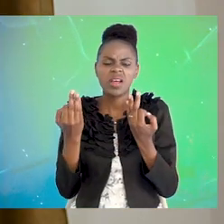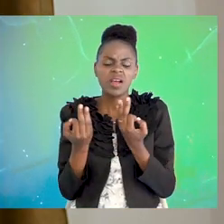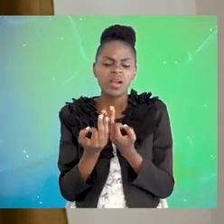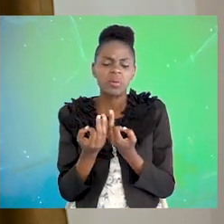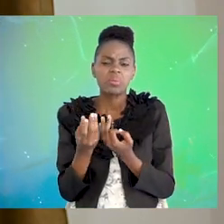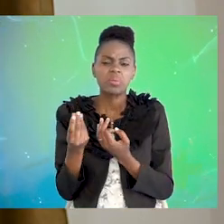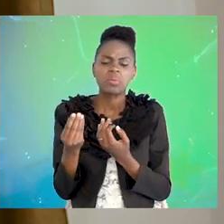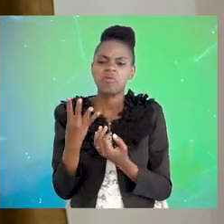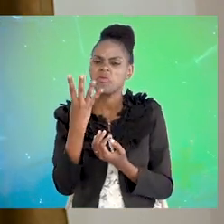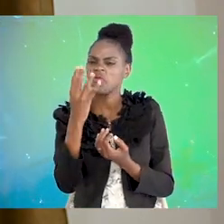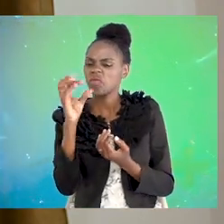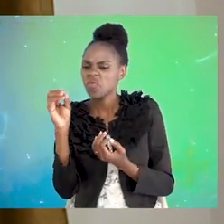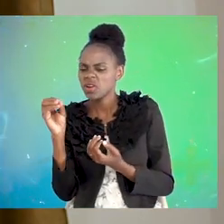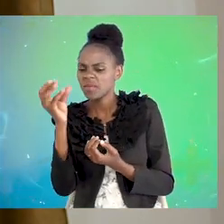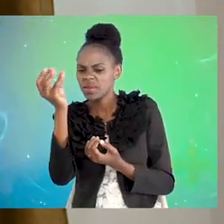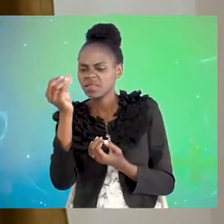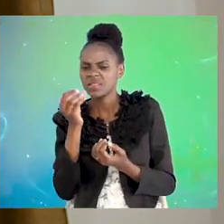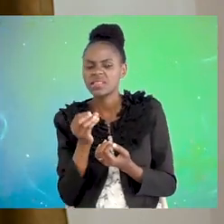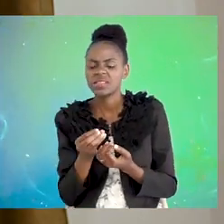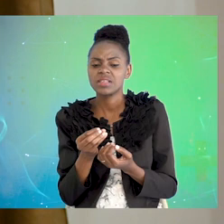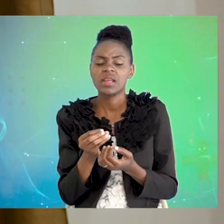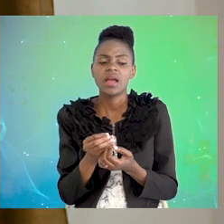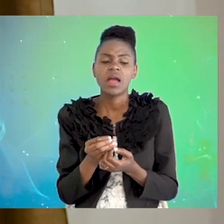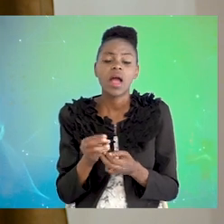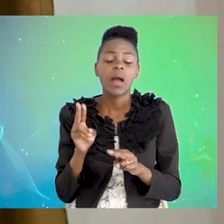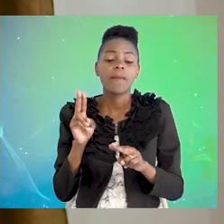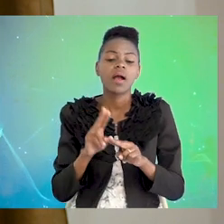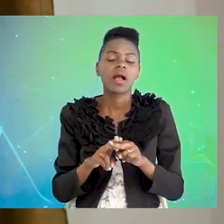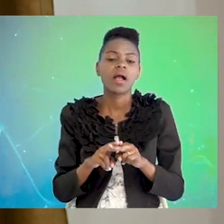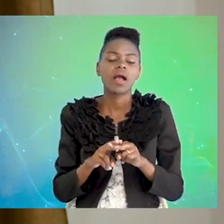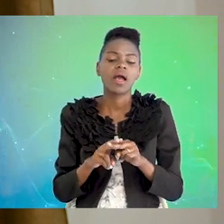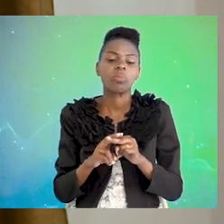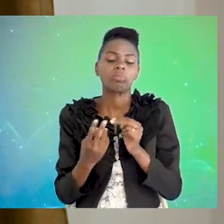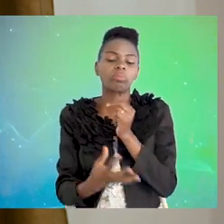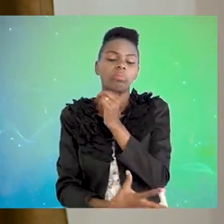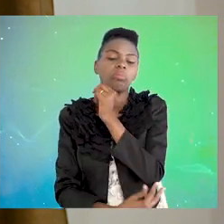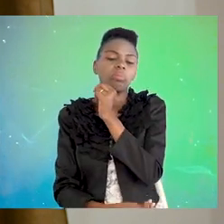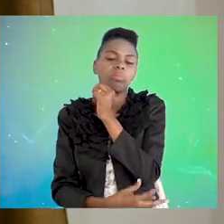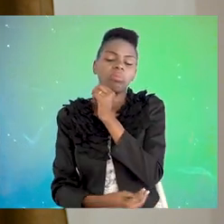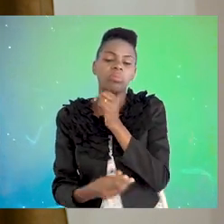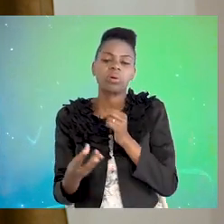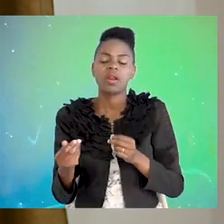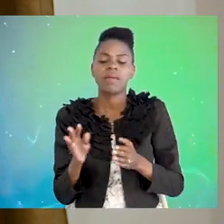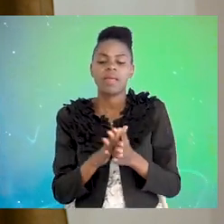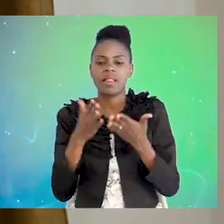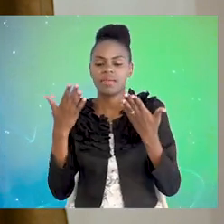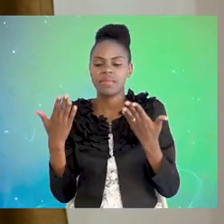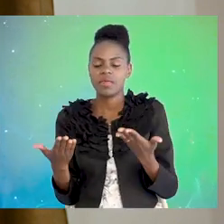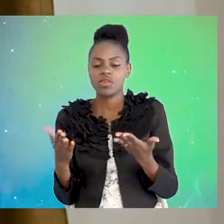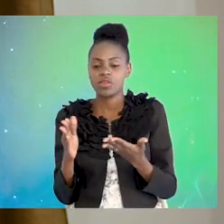than 40%, is swallowed up by the illness. So it causes people an economic